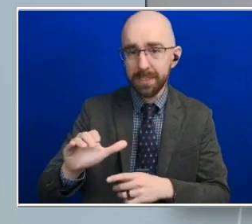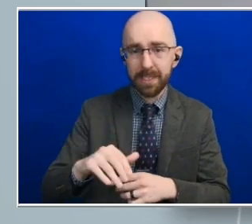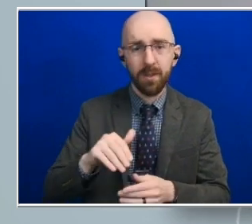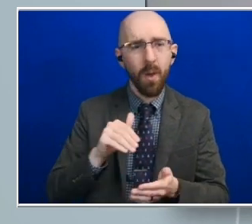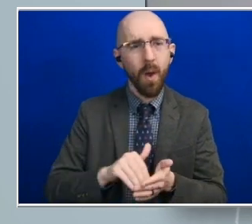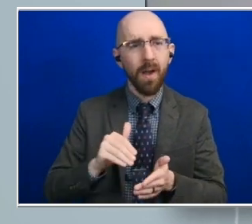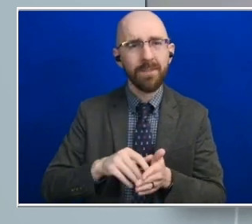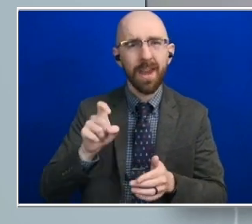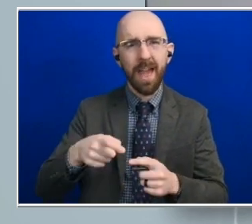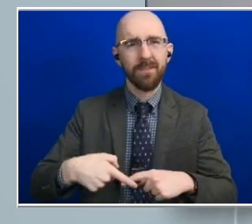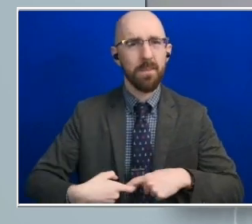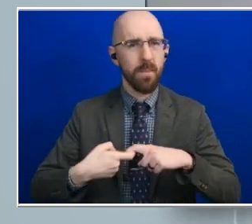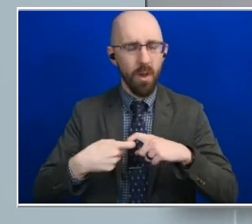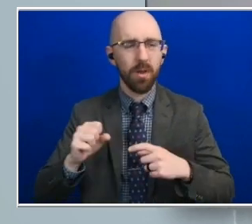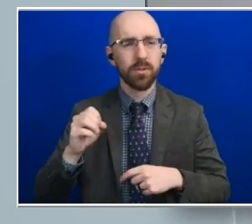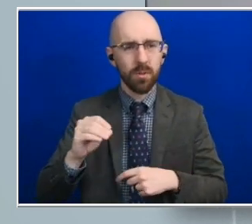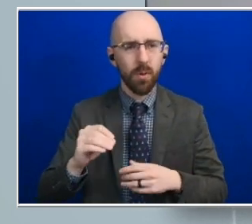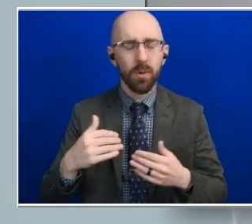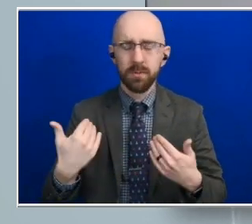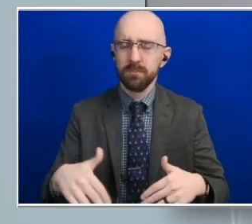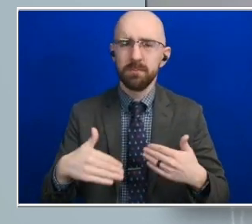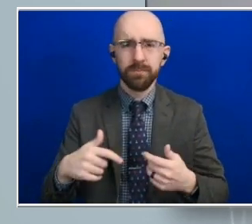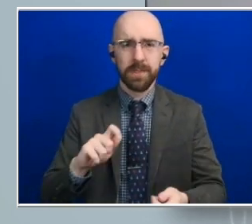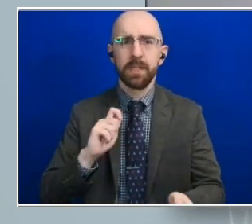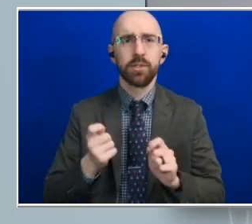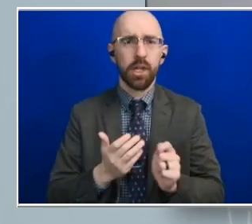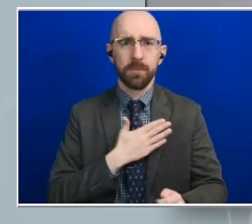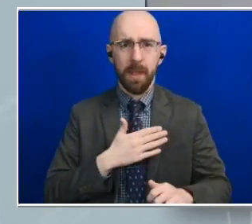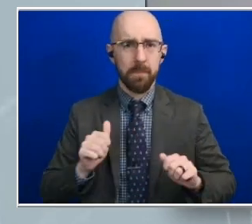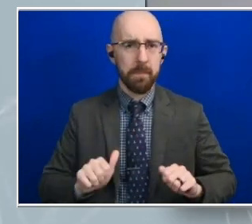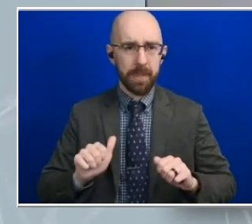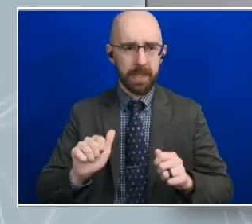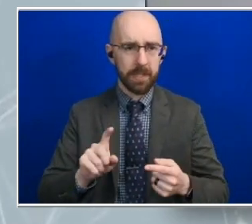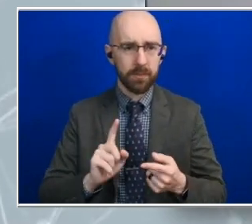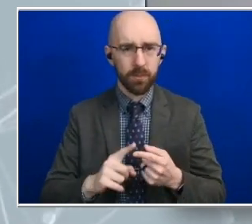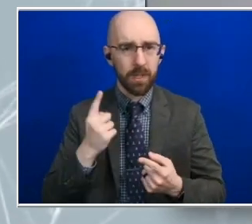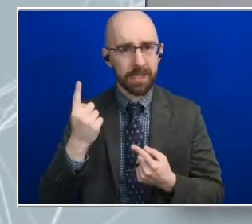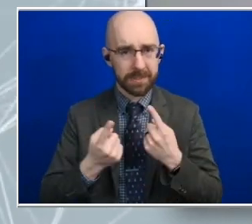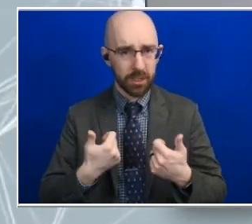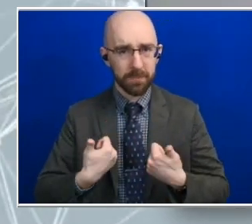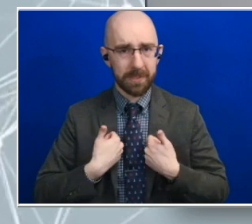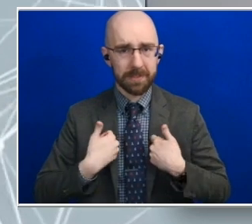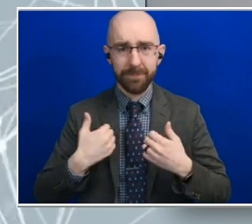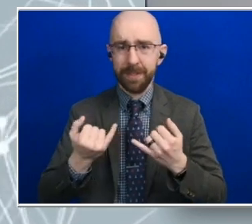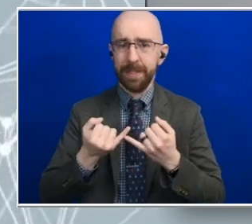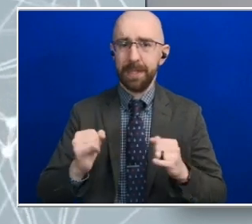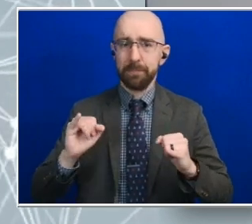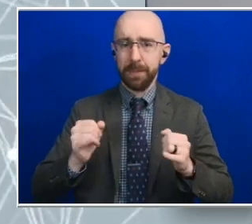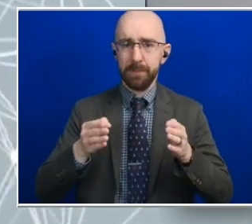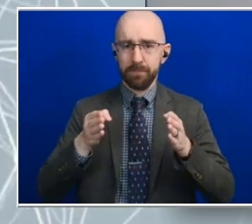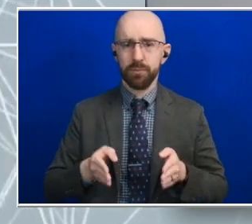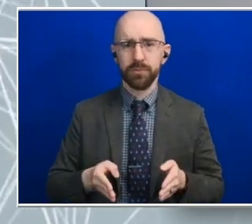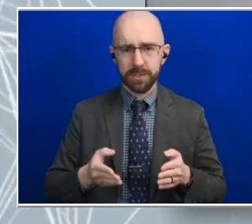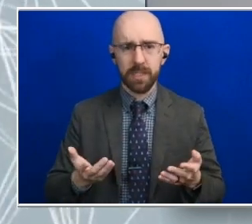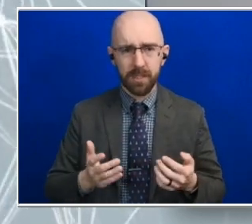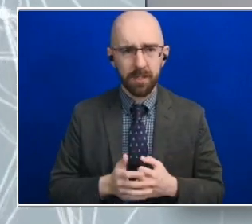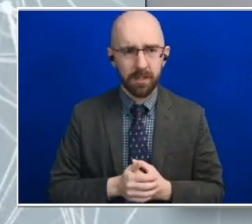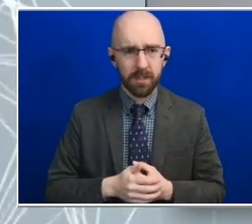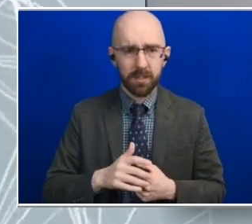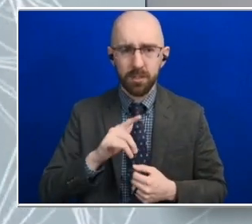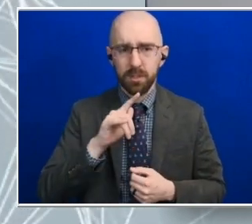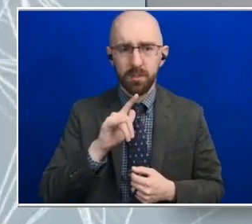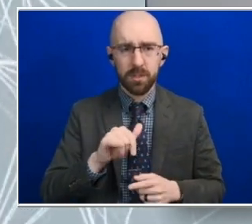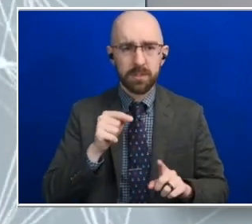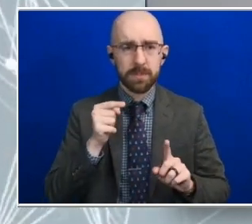So it has dramatically changed my ability to consider myself an independent person. And ultimately, I think there's a